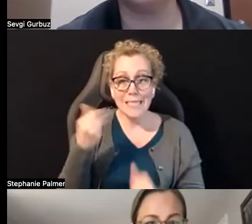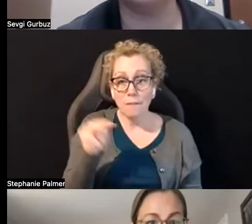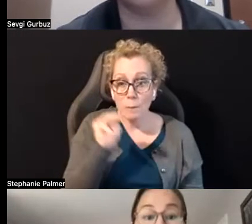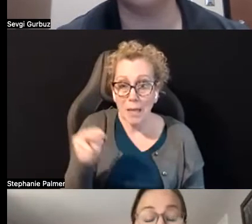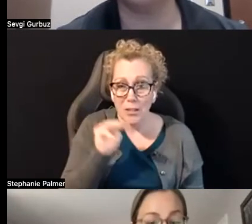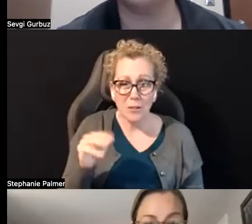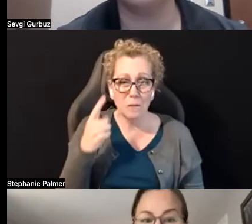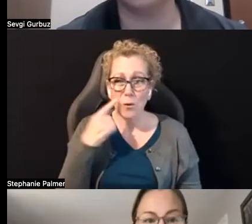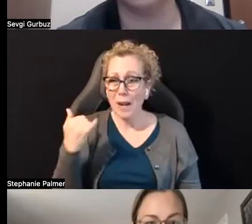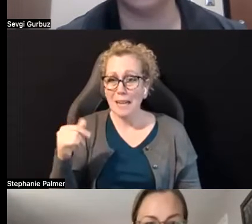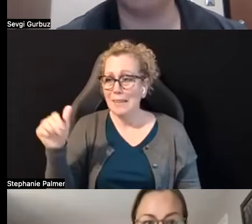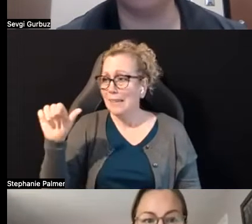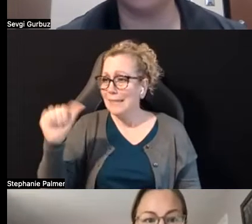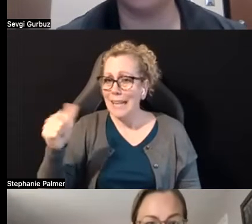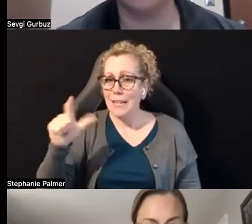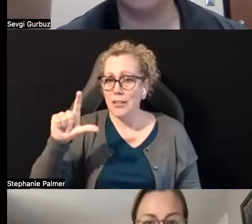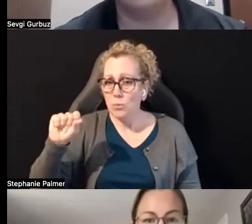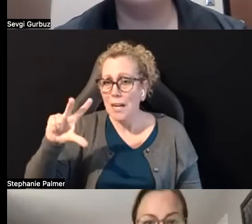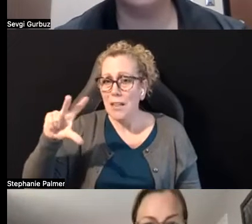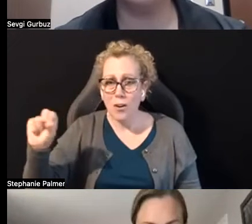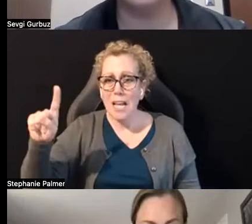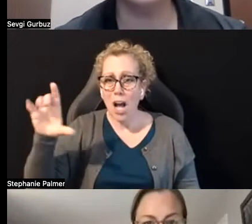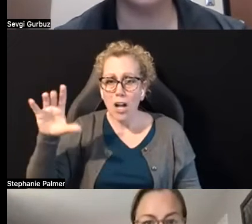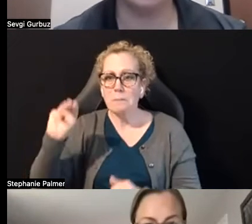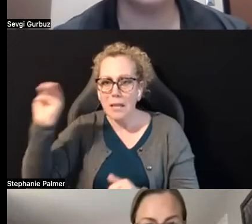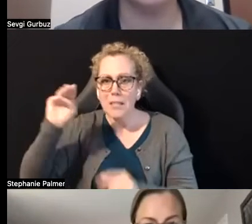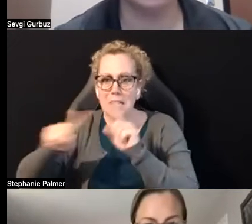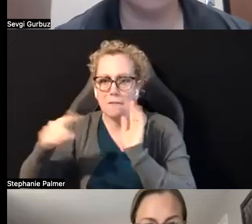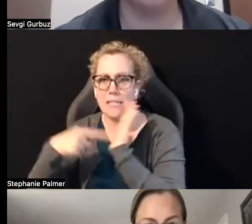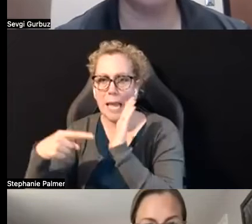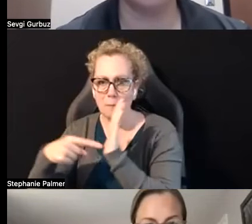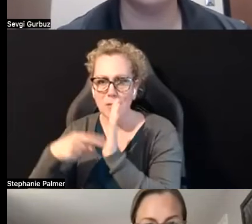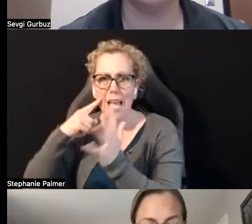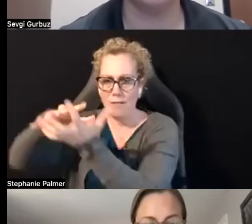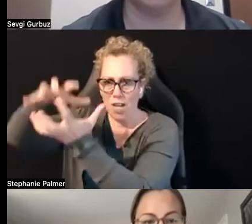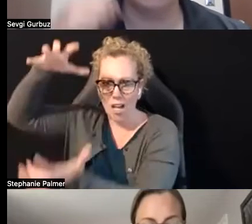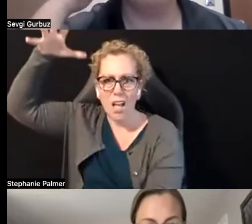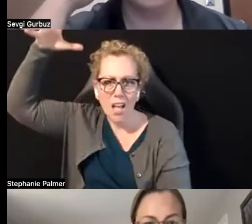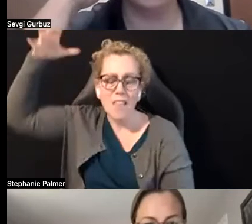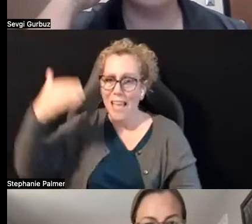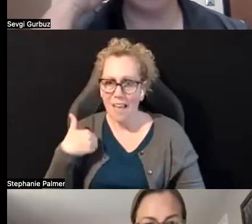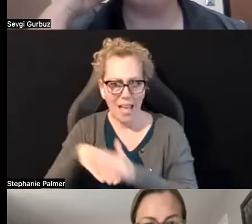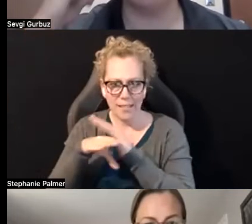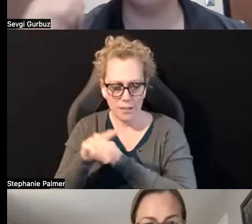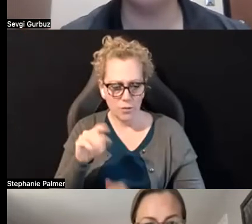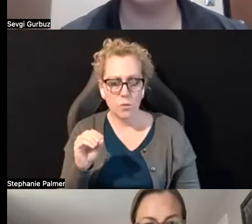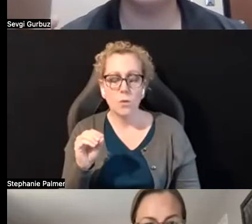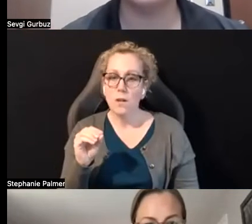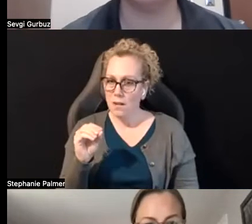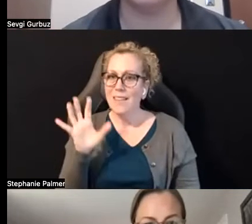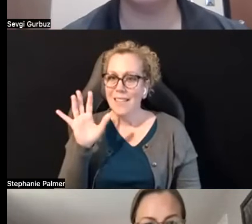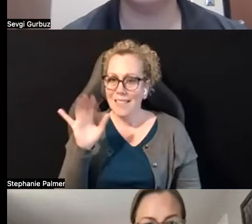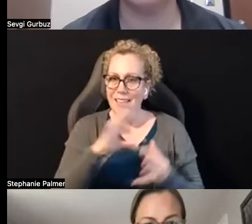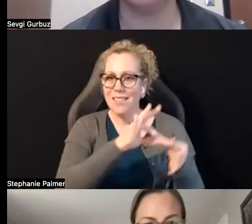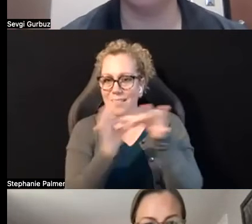on tens or even 100 of millions of samples. This really segues into how we're trying to develop our current